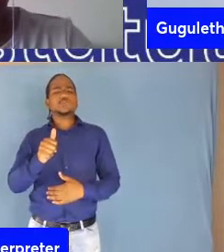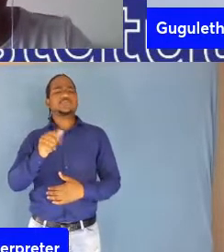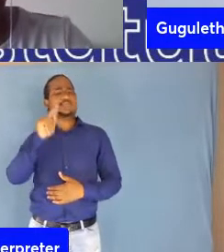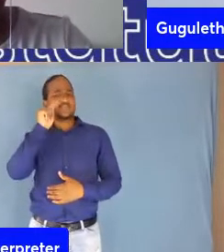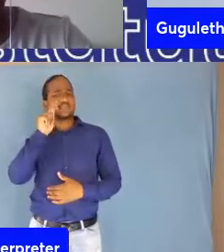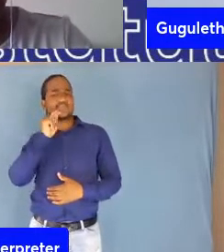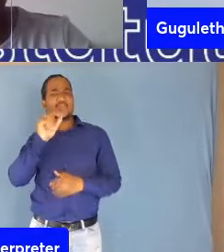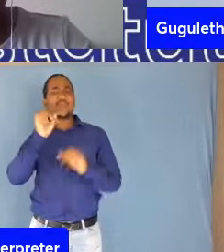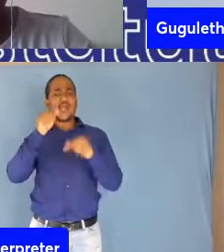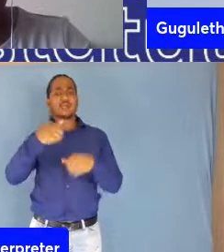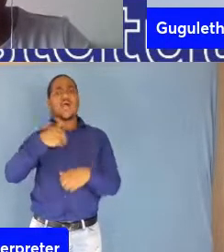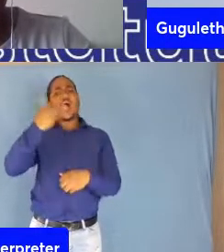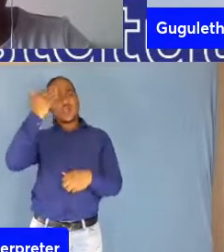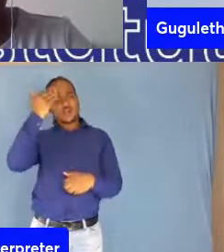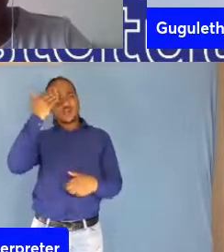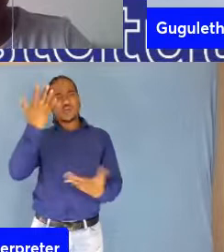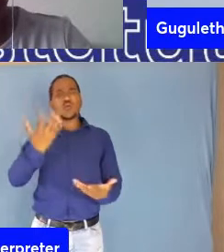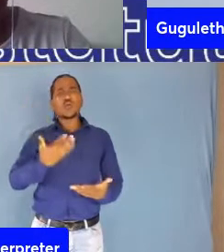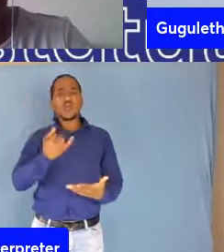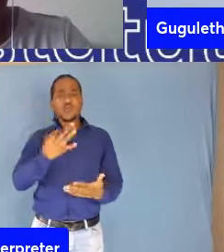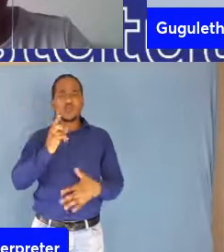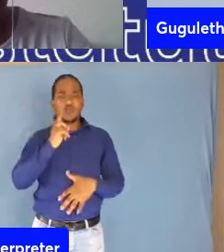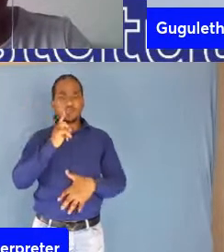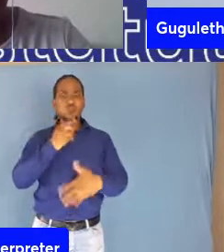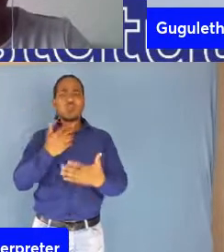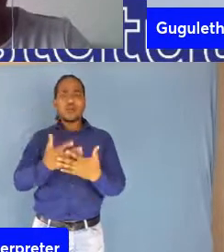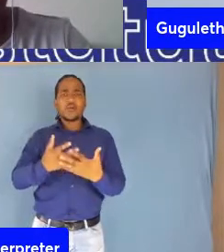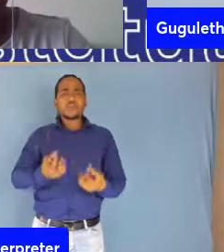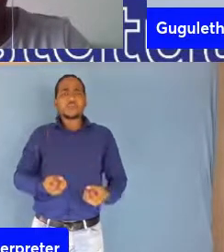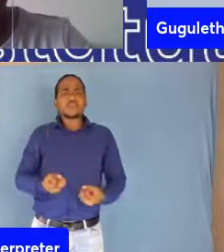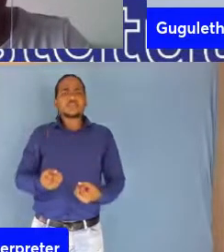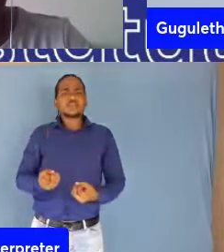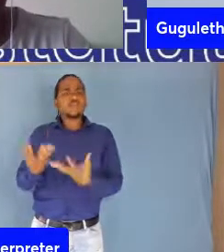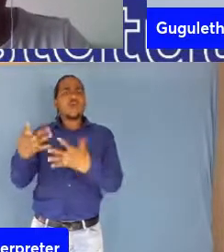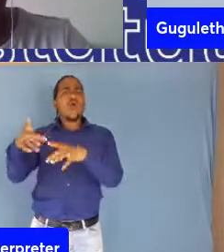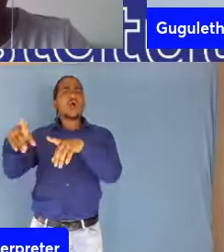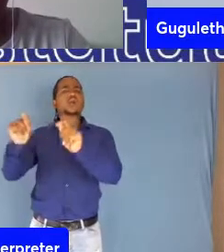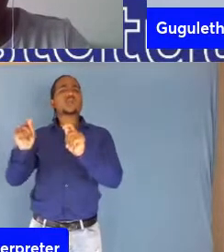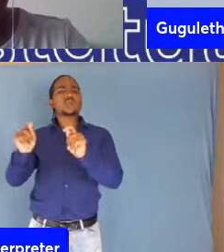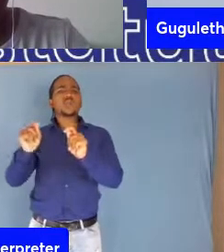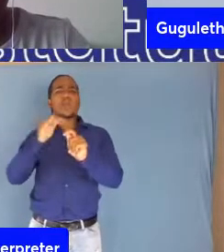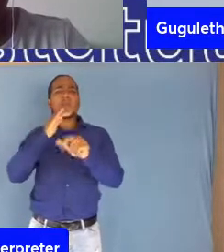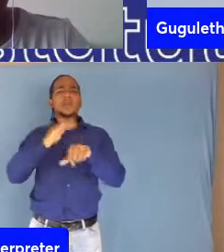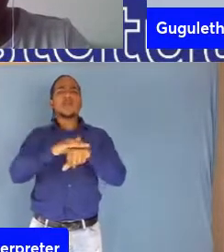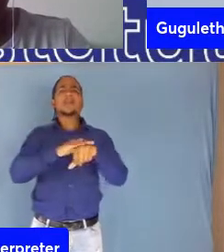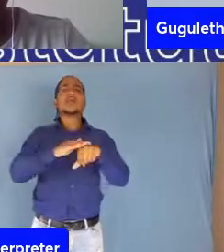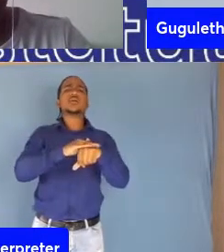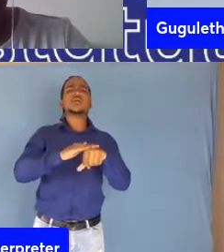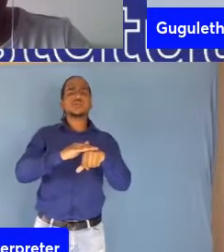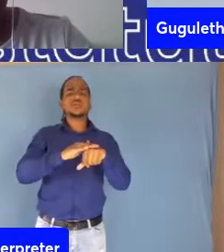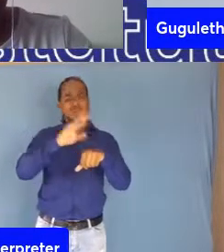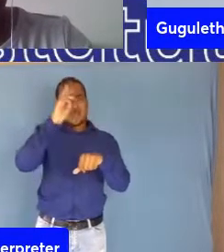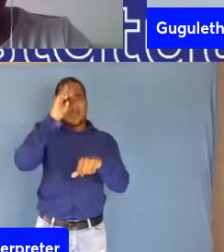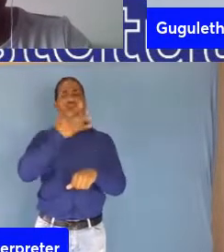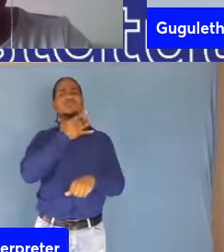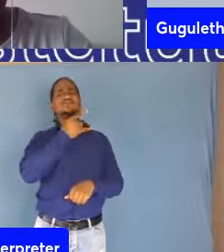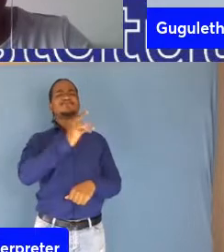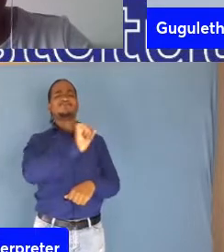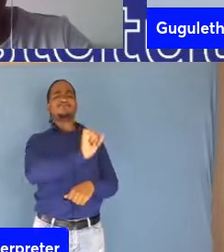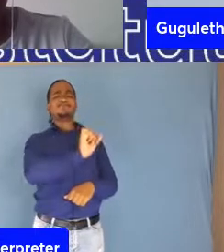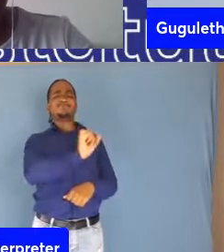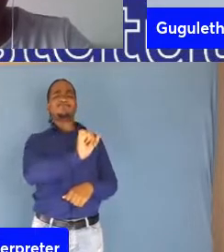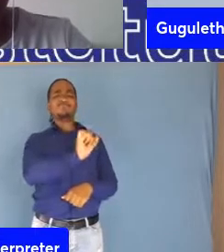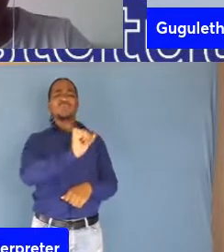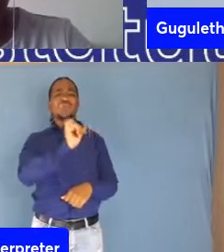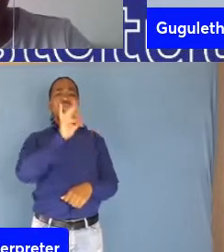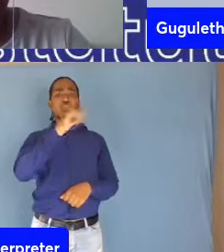up a baby for adoption if that is a choice. Just basic knowledge, basic information. When we're shooting